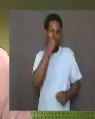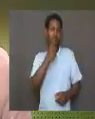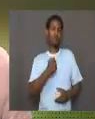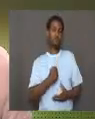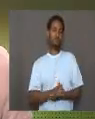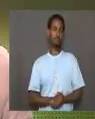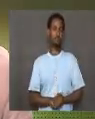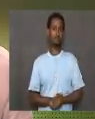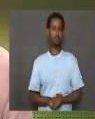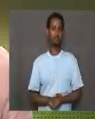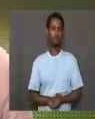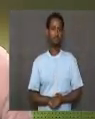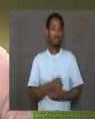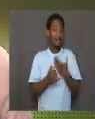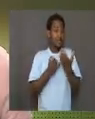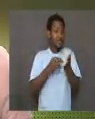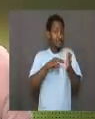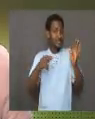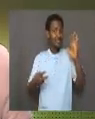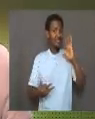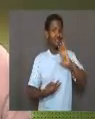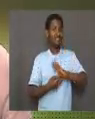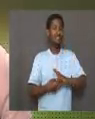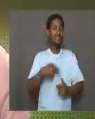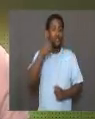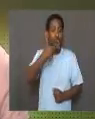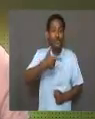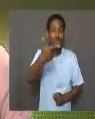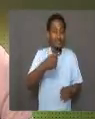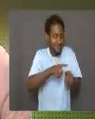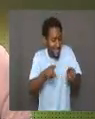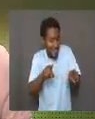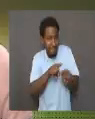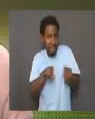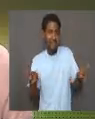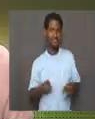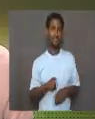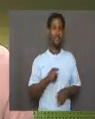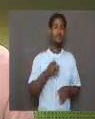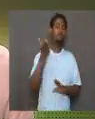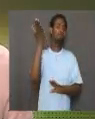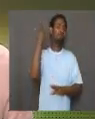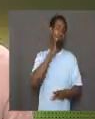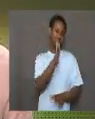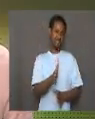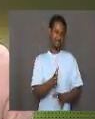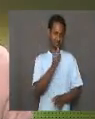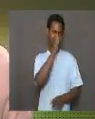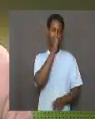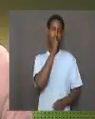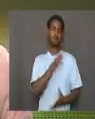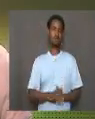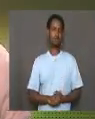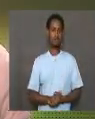belief. This meant that linguistic difference was not